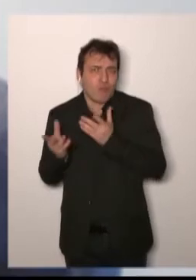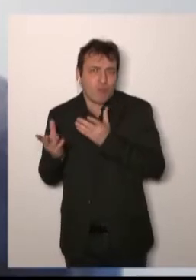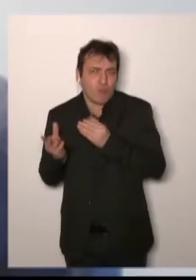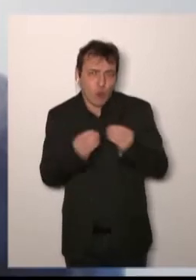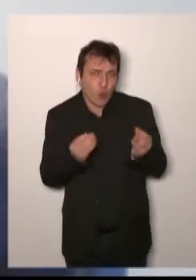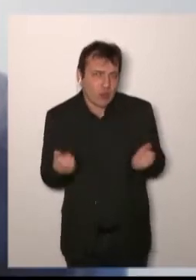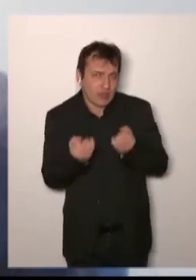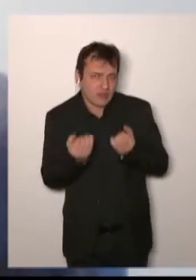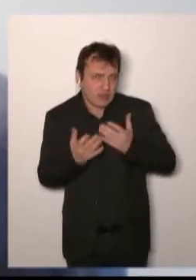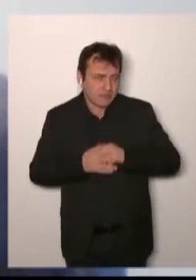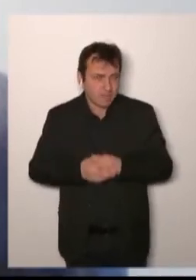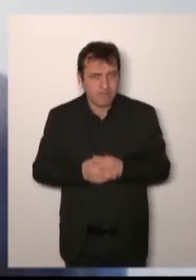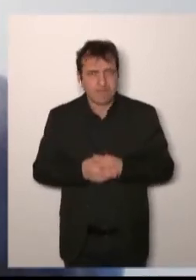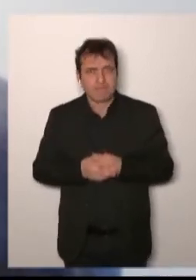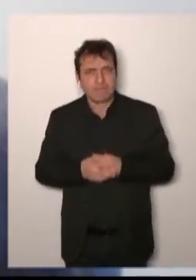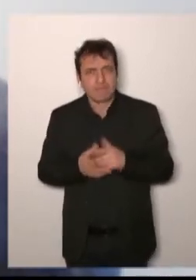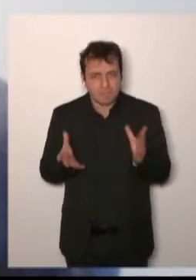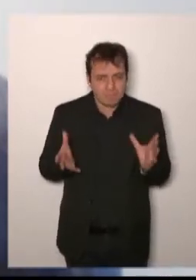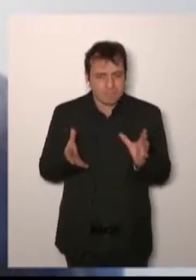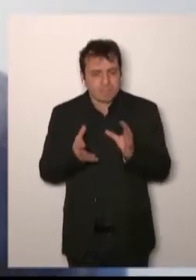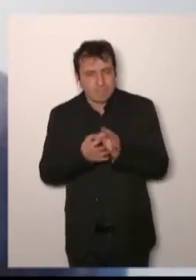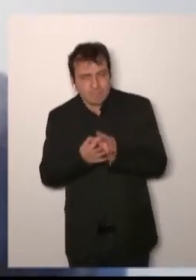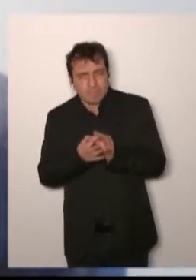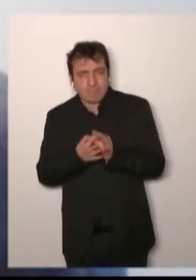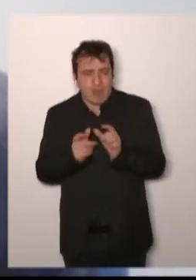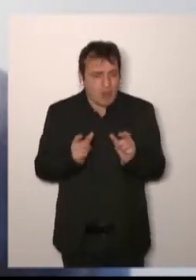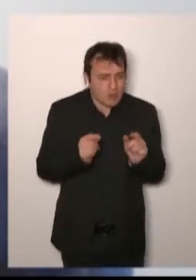as my career evolved, sort of realizing that